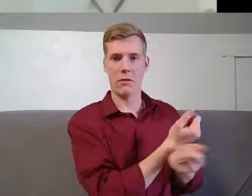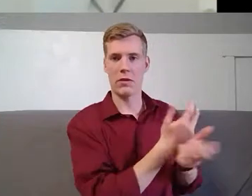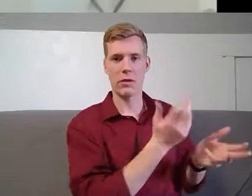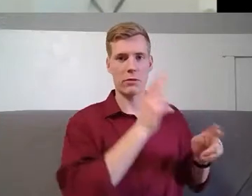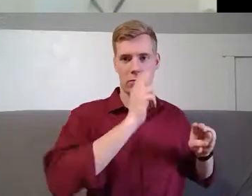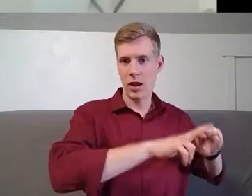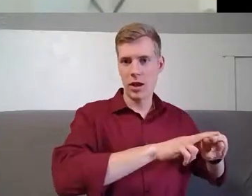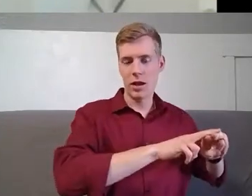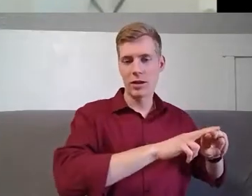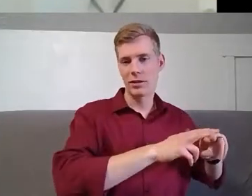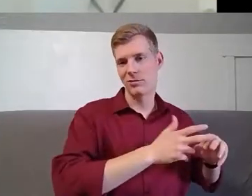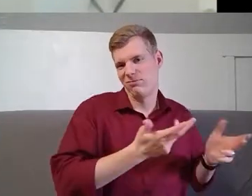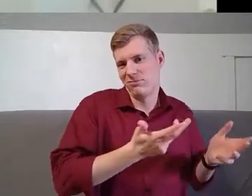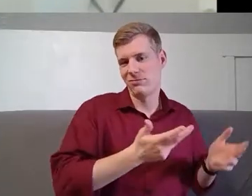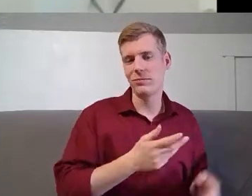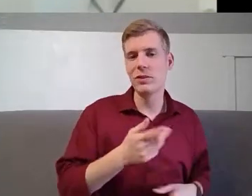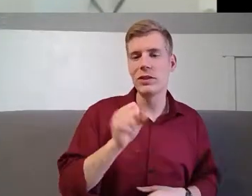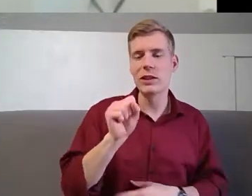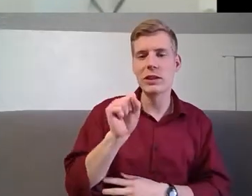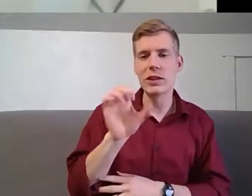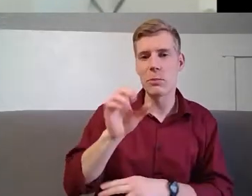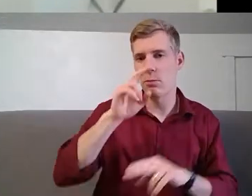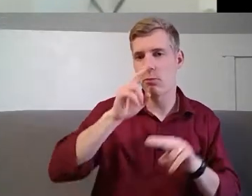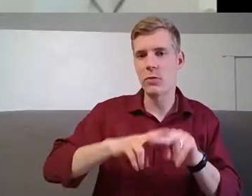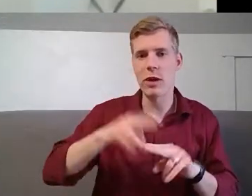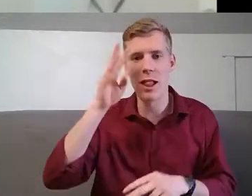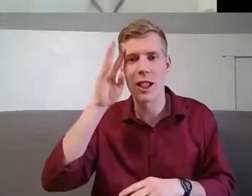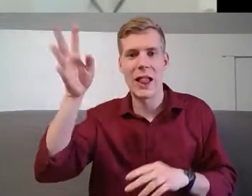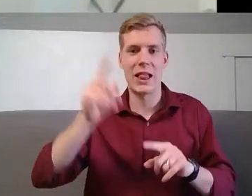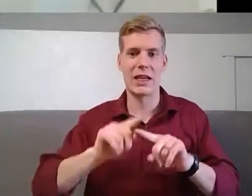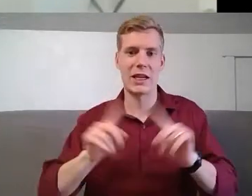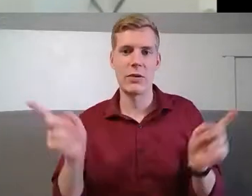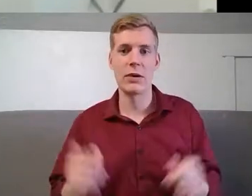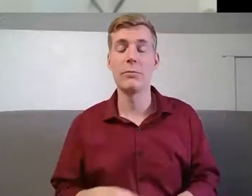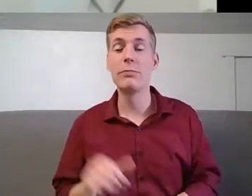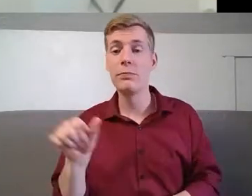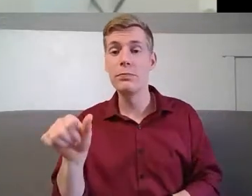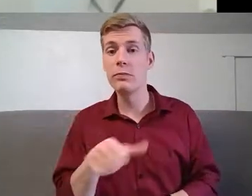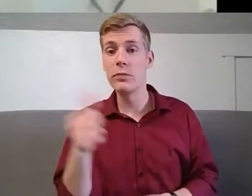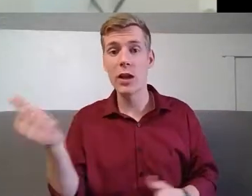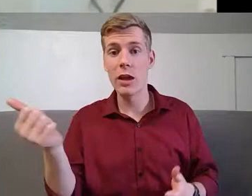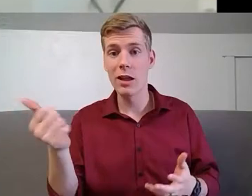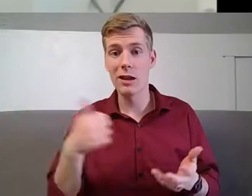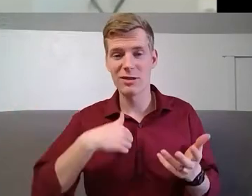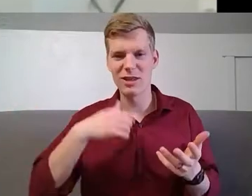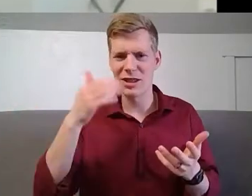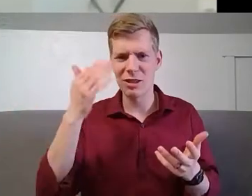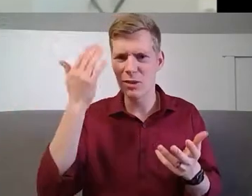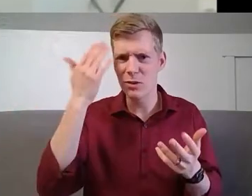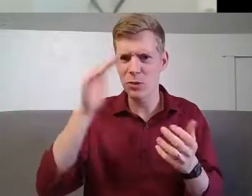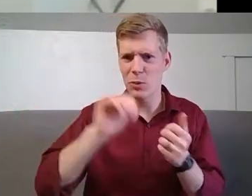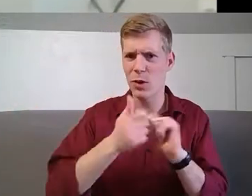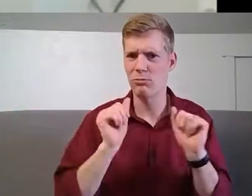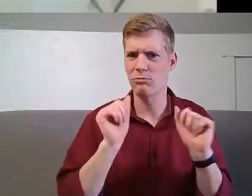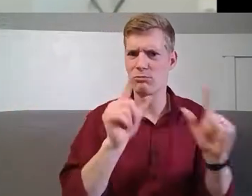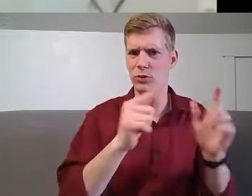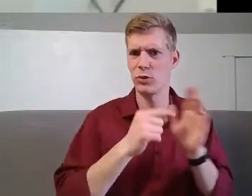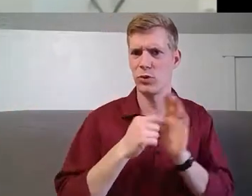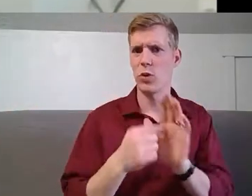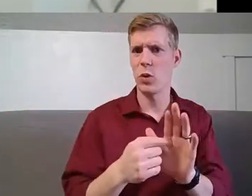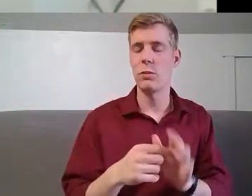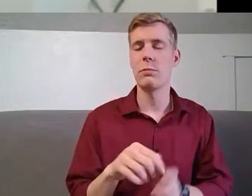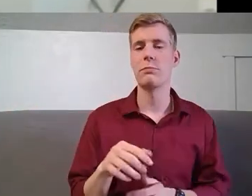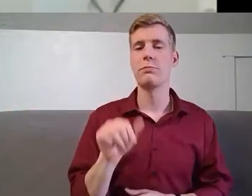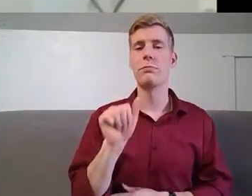So Snapchat's just a fun way to change it up. Another one that's really fun that I did not find a way to show you online is an app